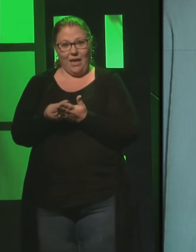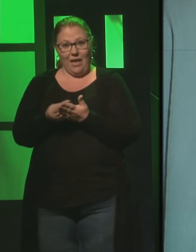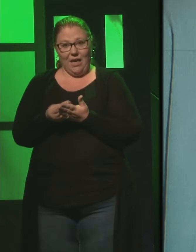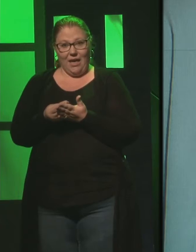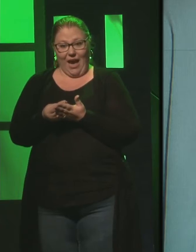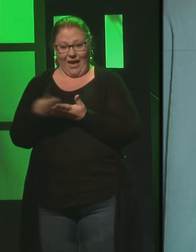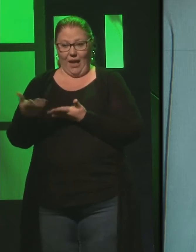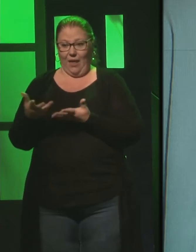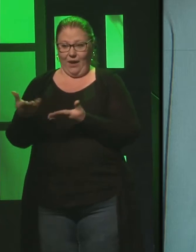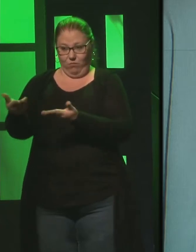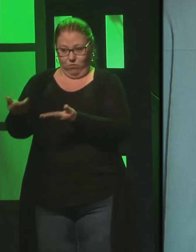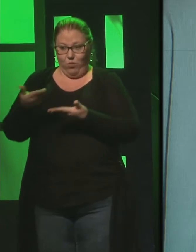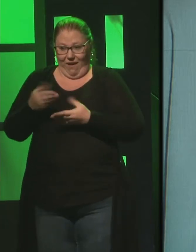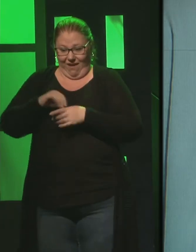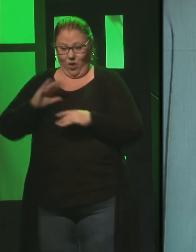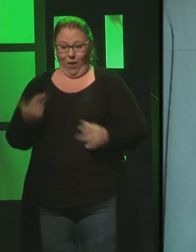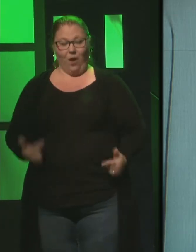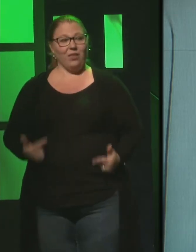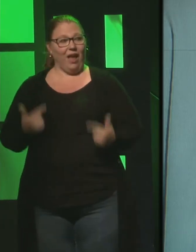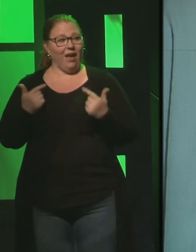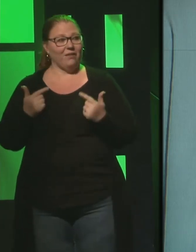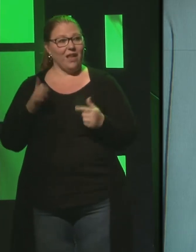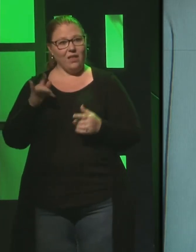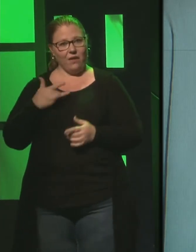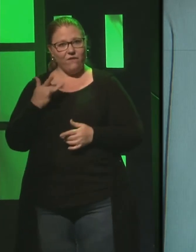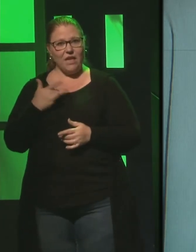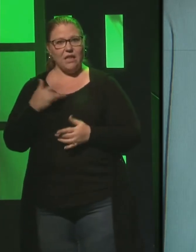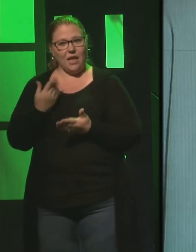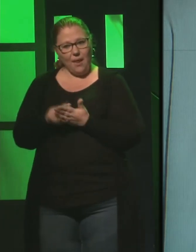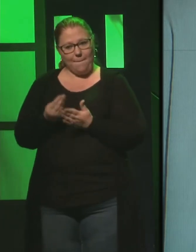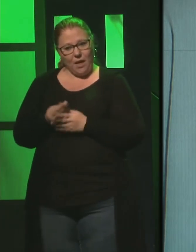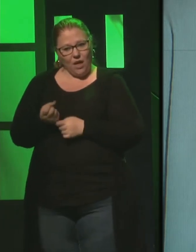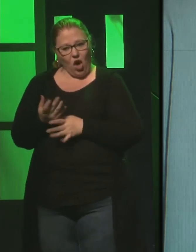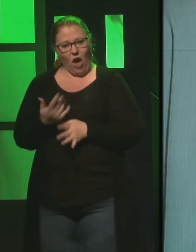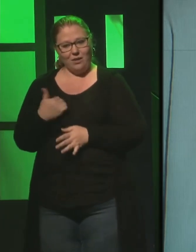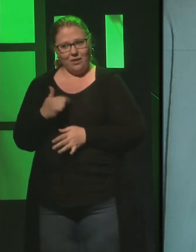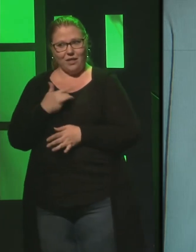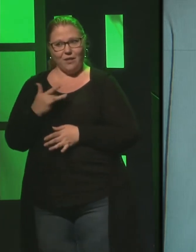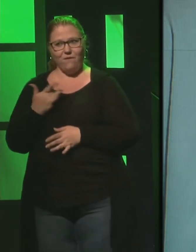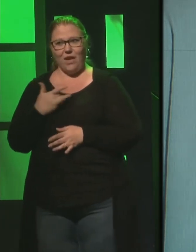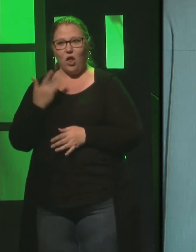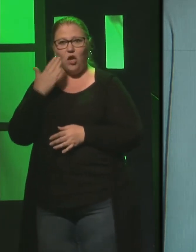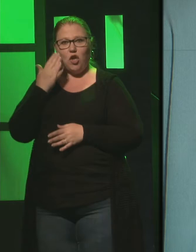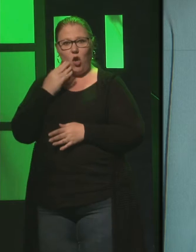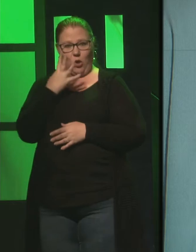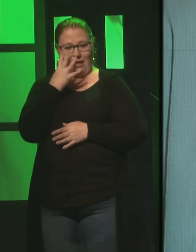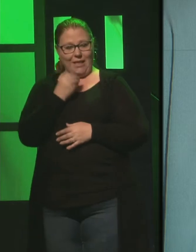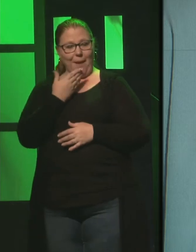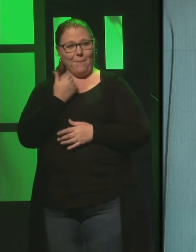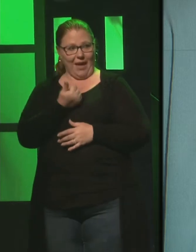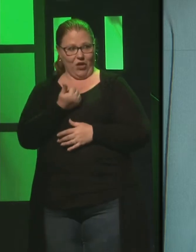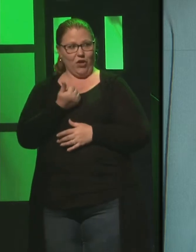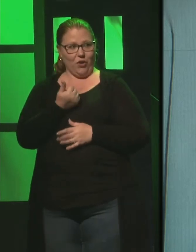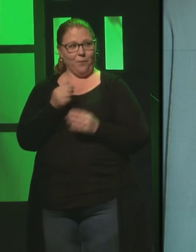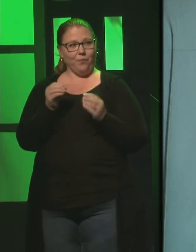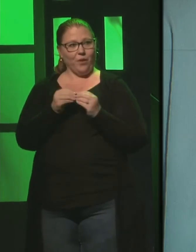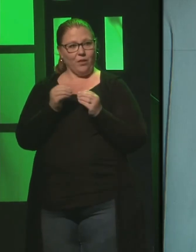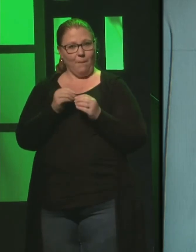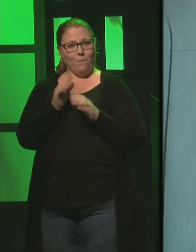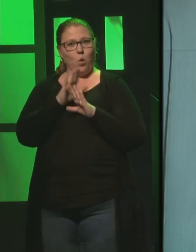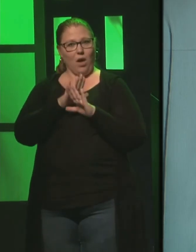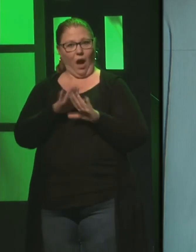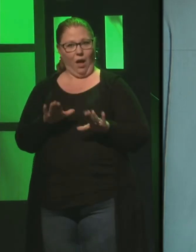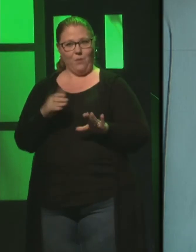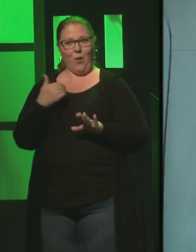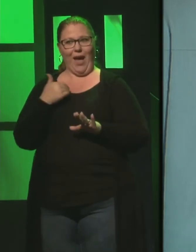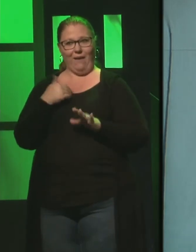into our lives. It's the feeling that money brings us, right? How many of y'all know you sleep a little better the more commas you might